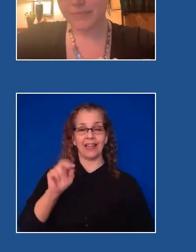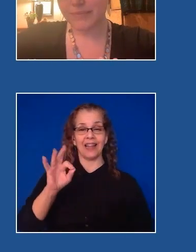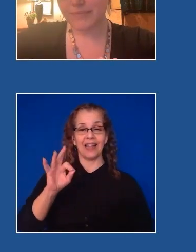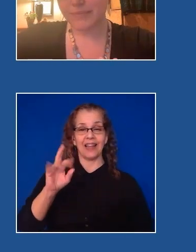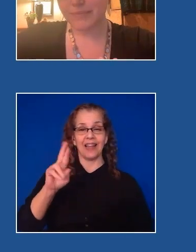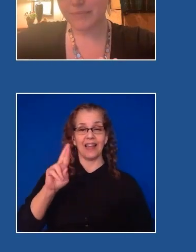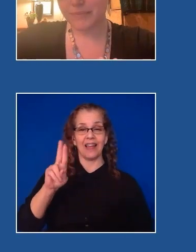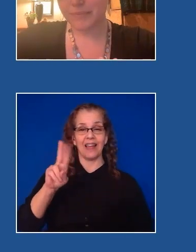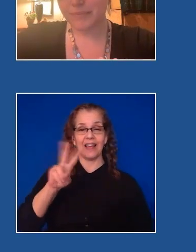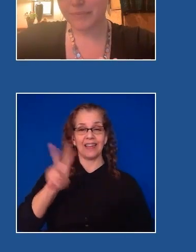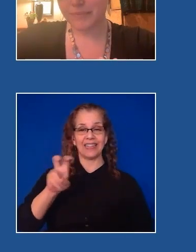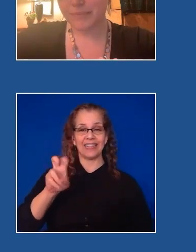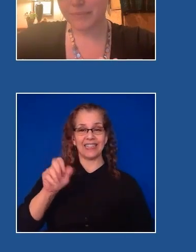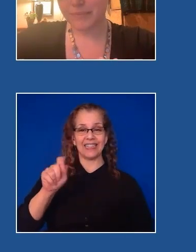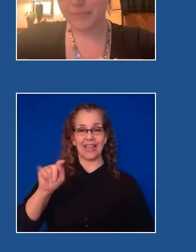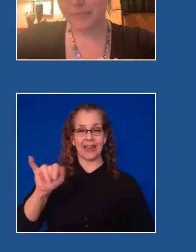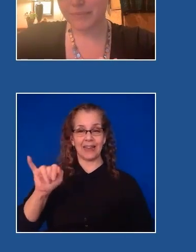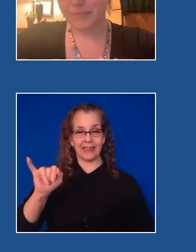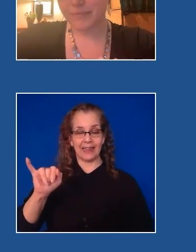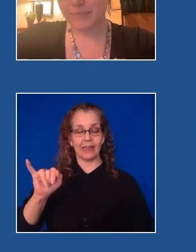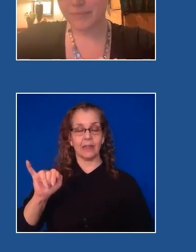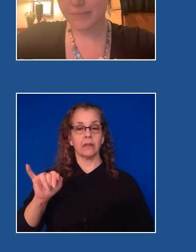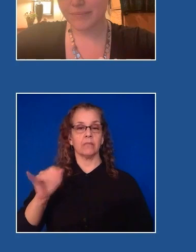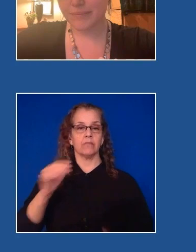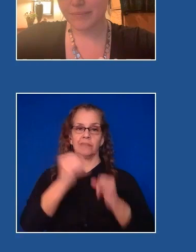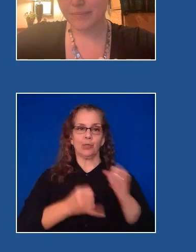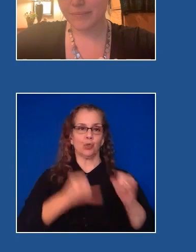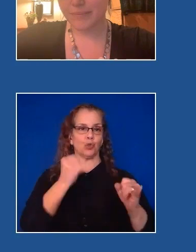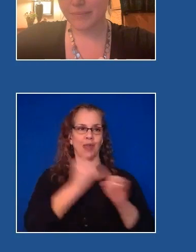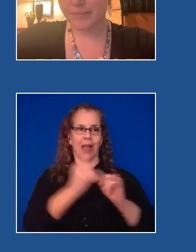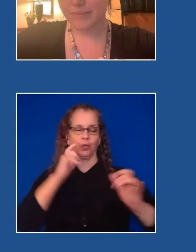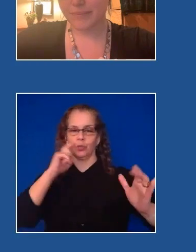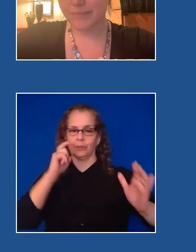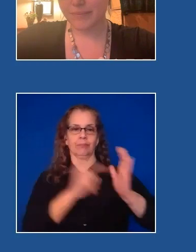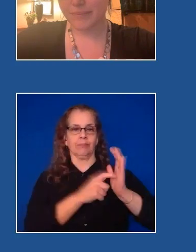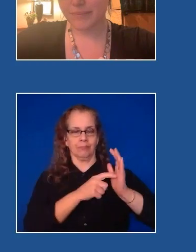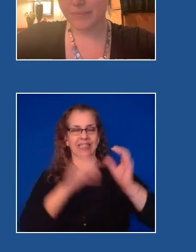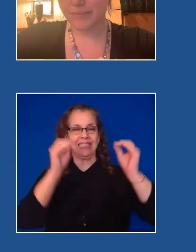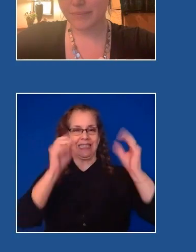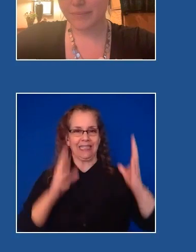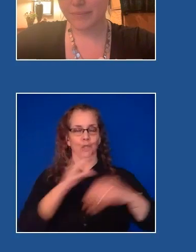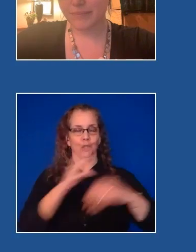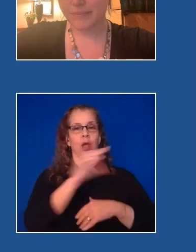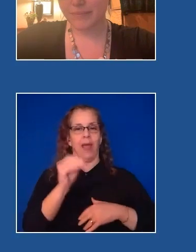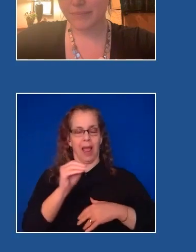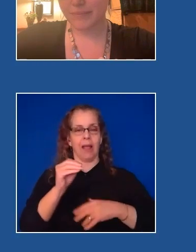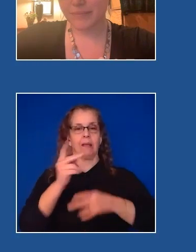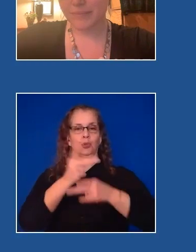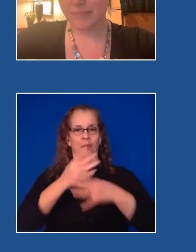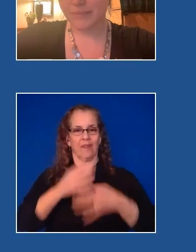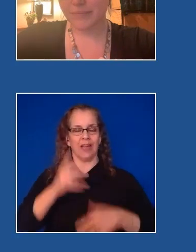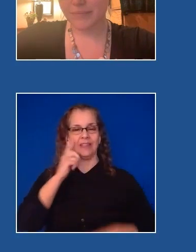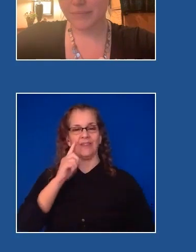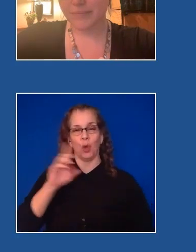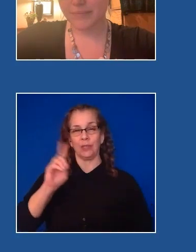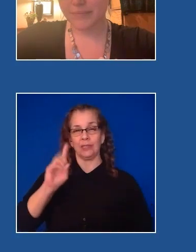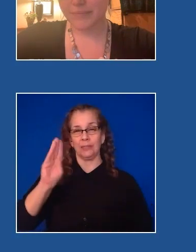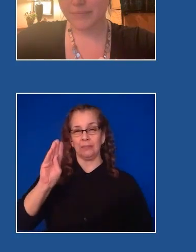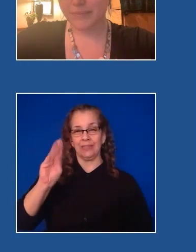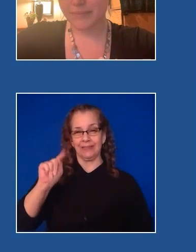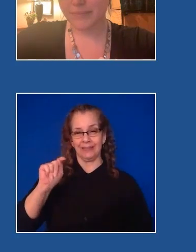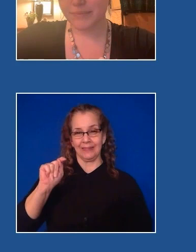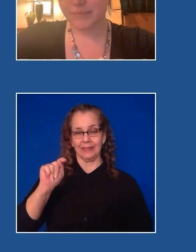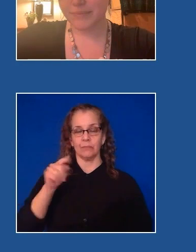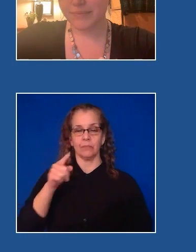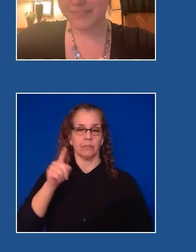is an internationally recognized researcher, teacher, and supervisor in dialectical behavior therapy. And he's the incredible